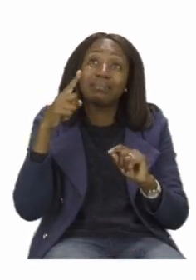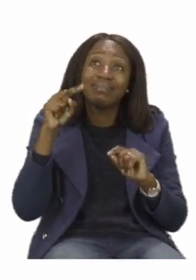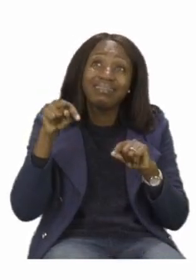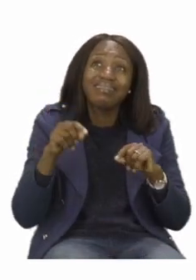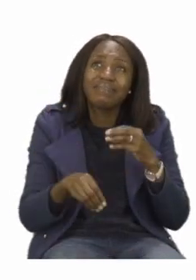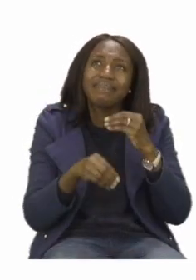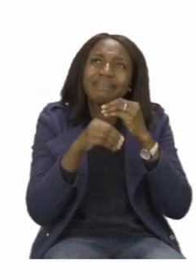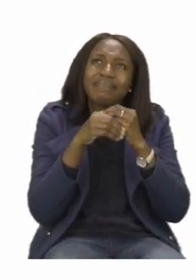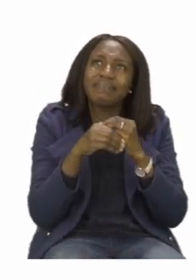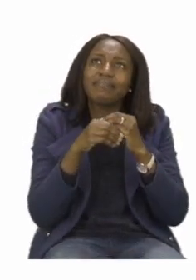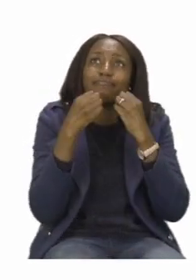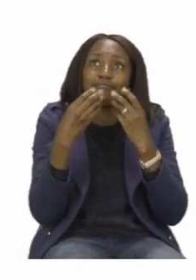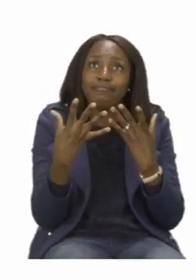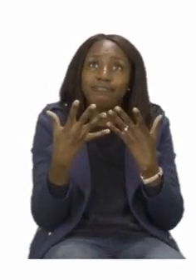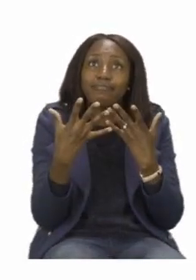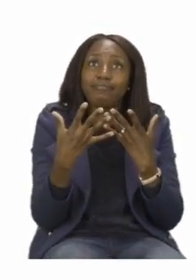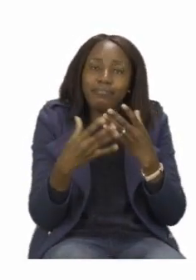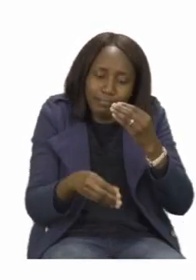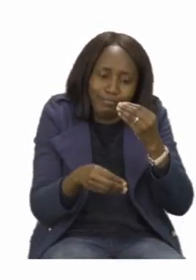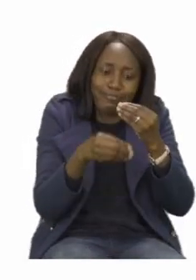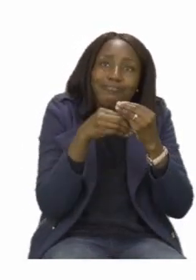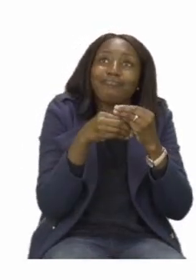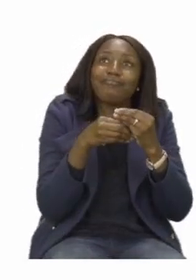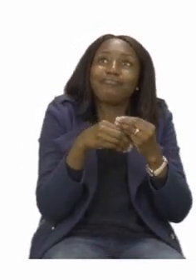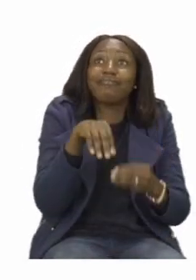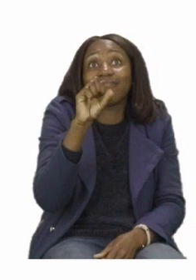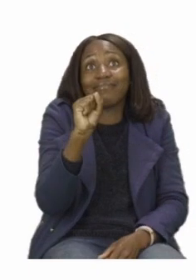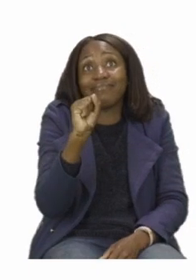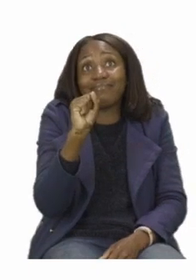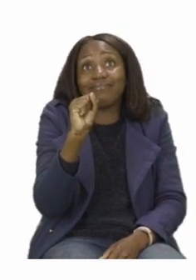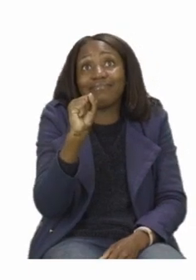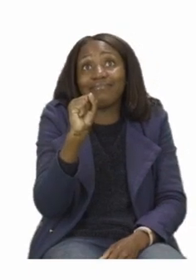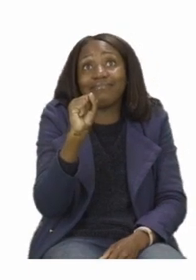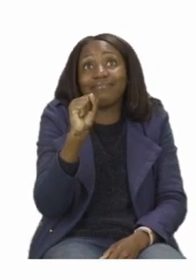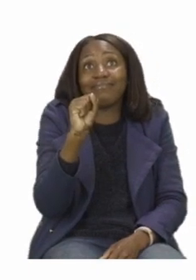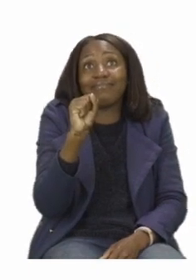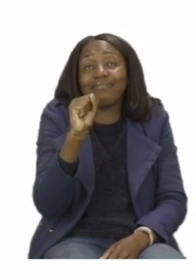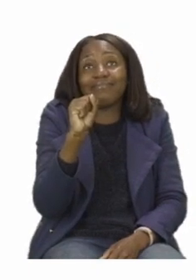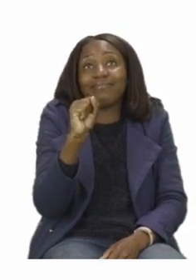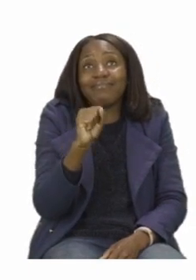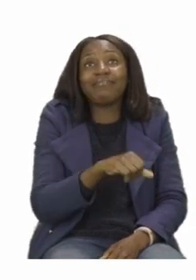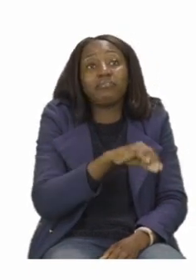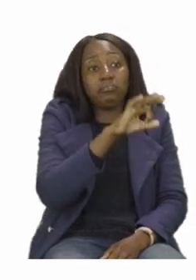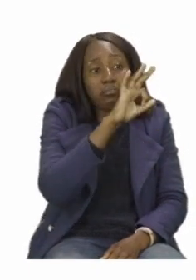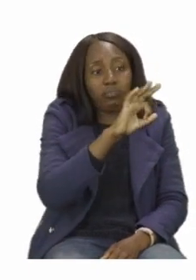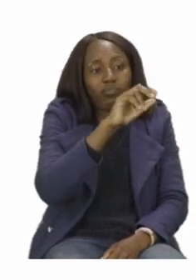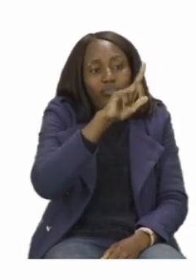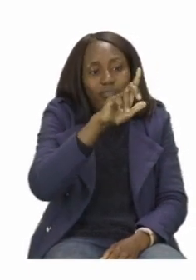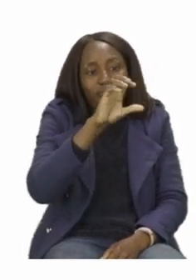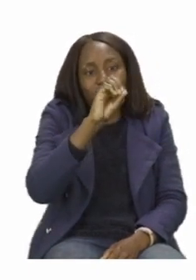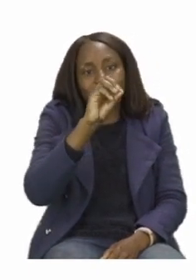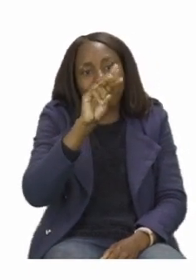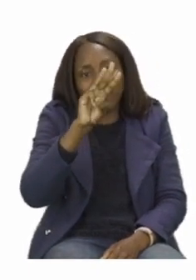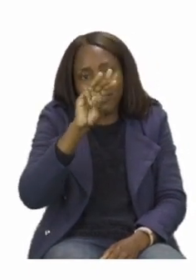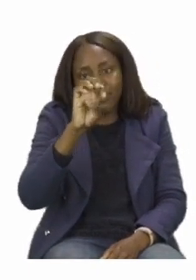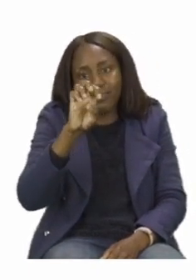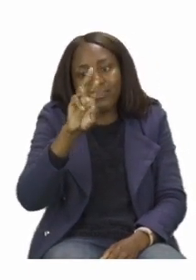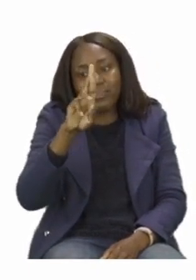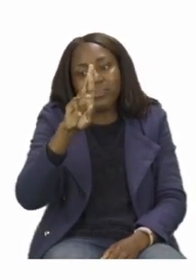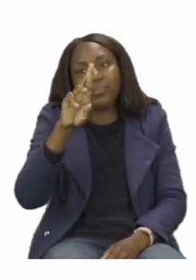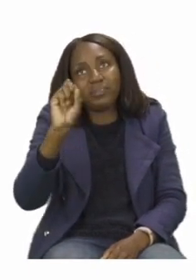change flower into a plural, we need to add an S, like how they have shown you.